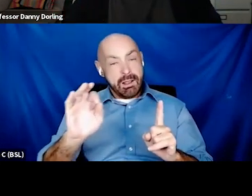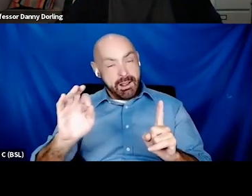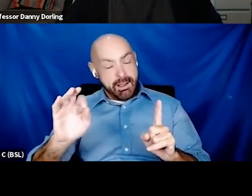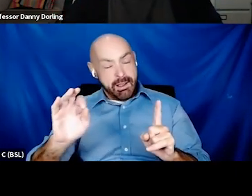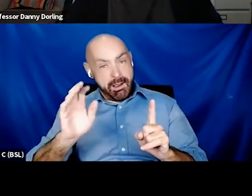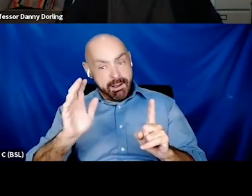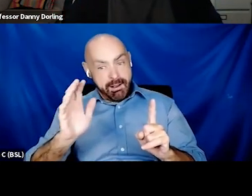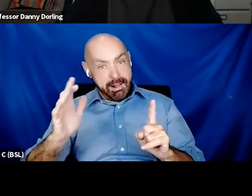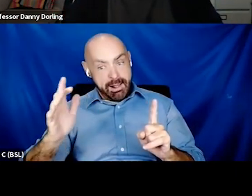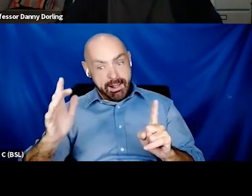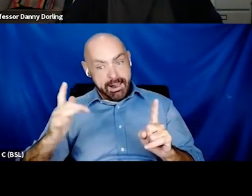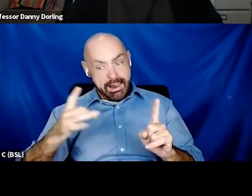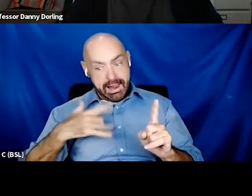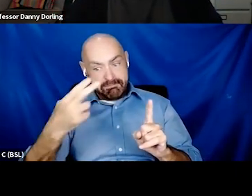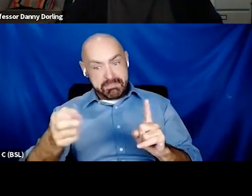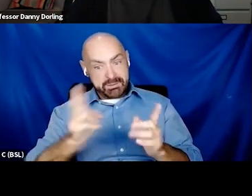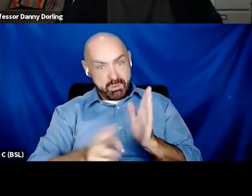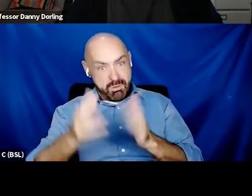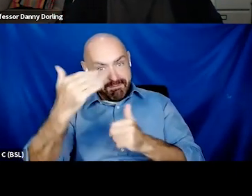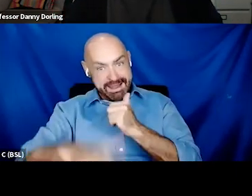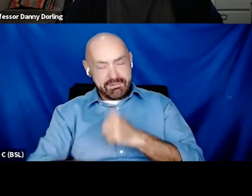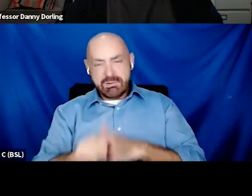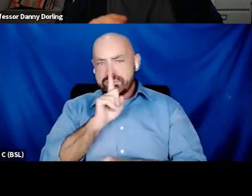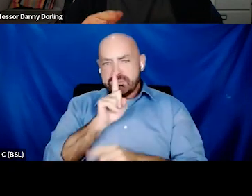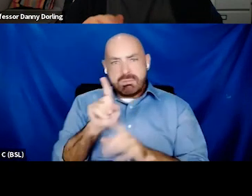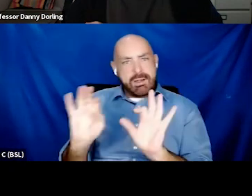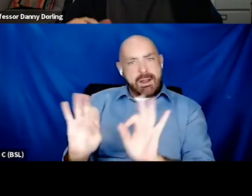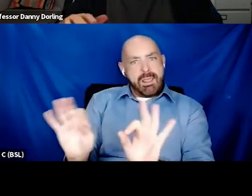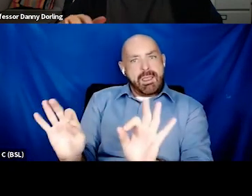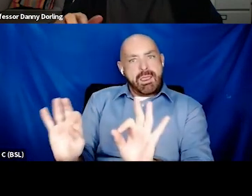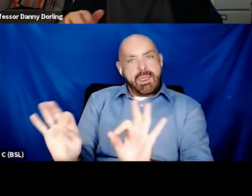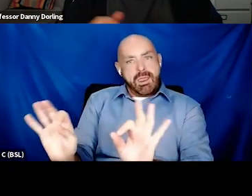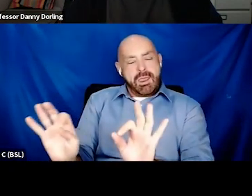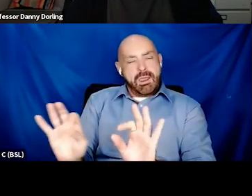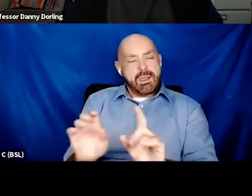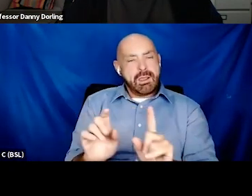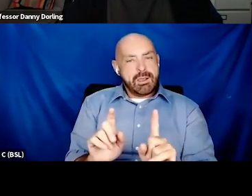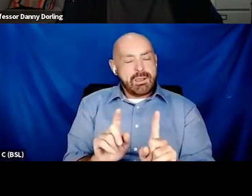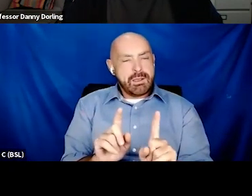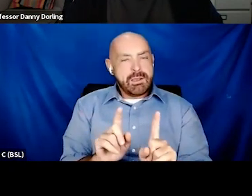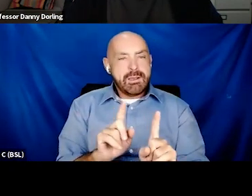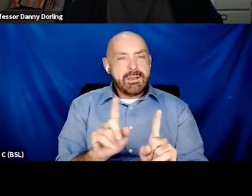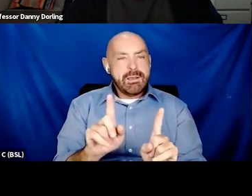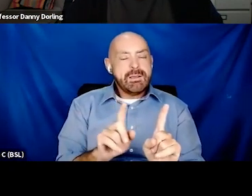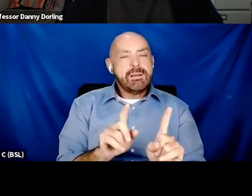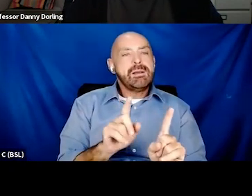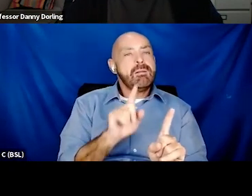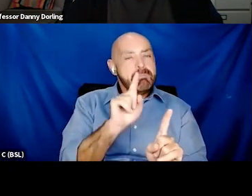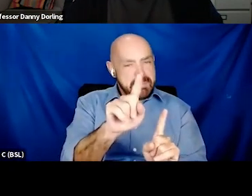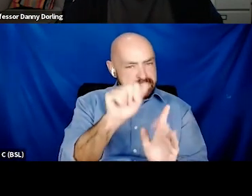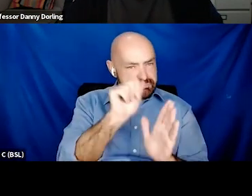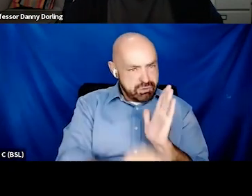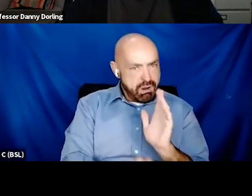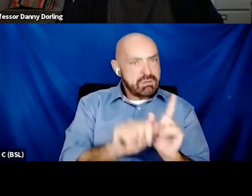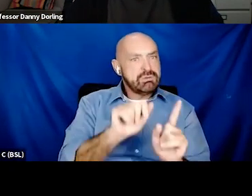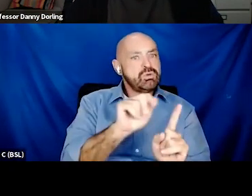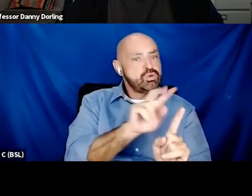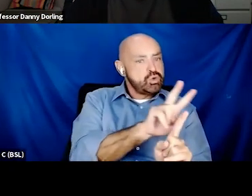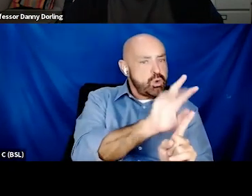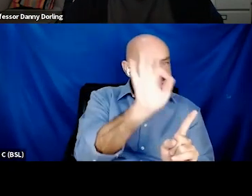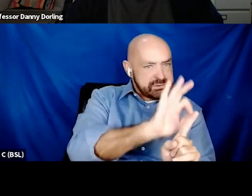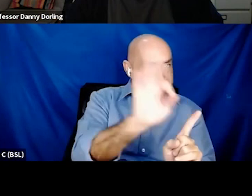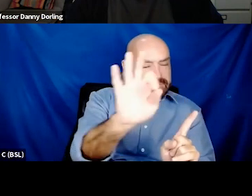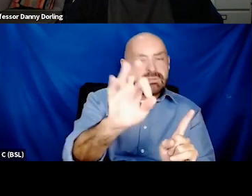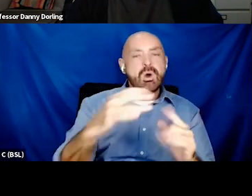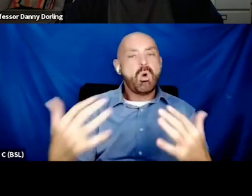graph. It was around 2%. And then it begins to rise up as wave 2